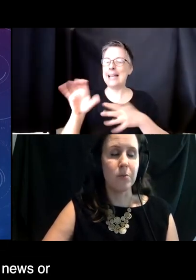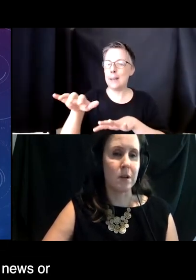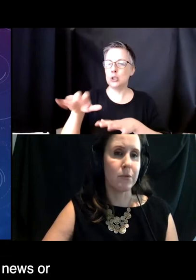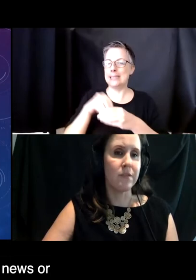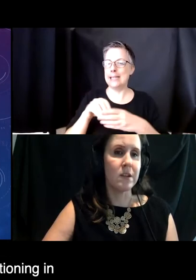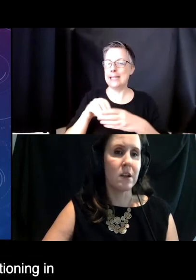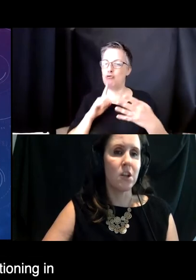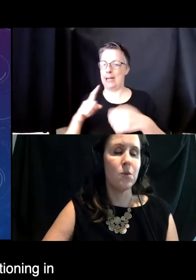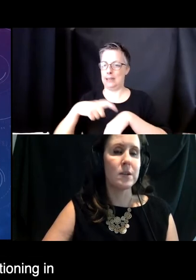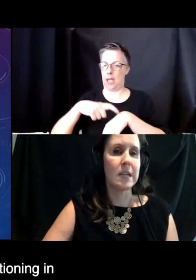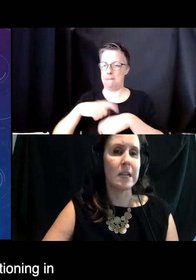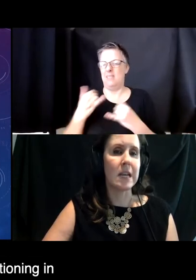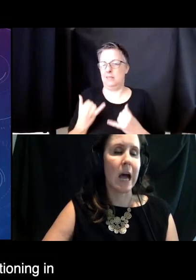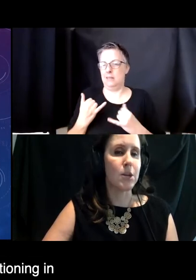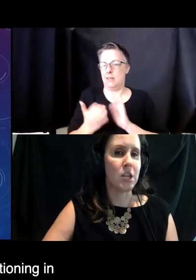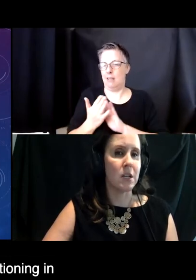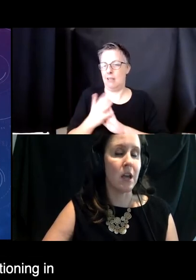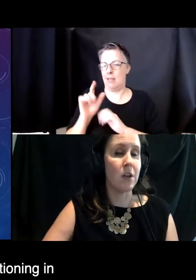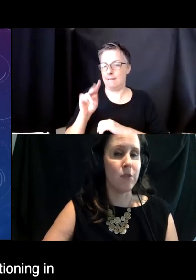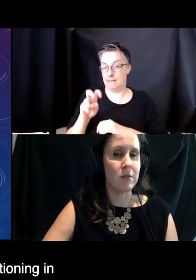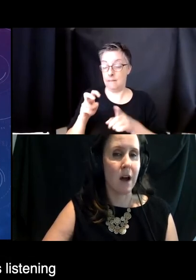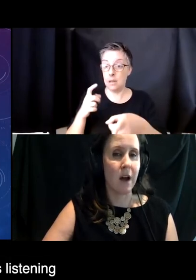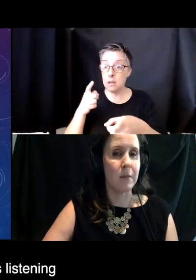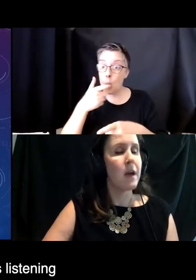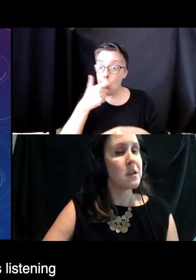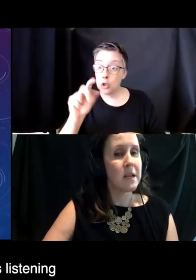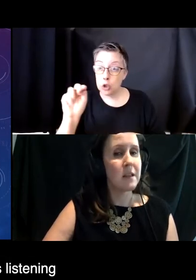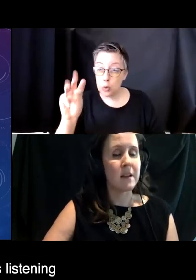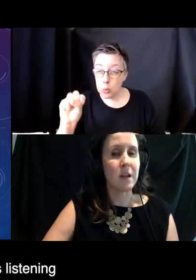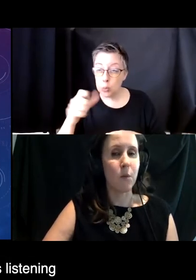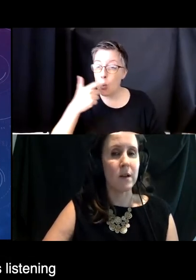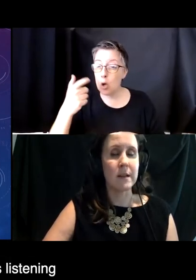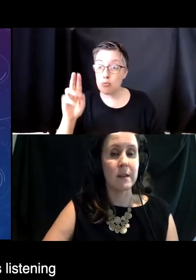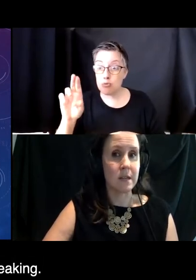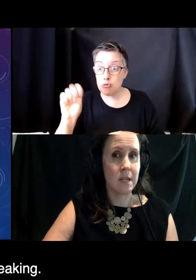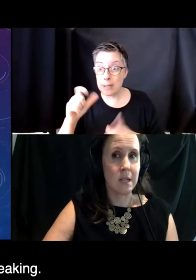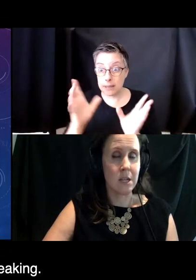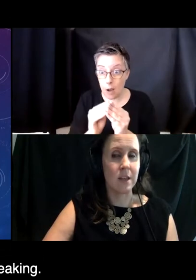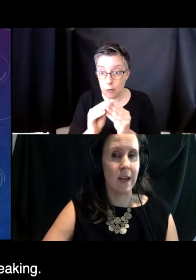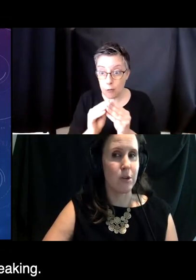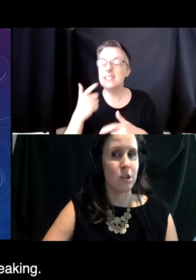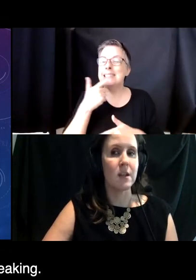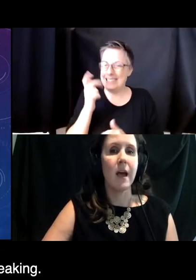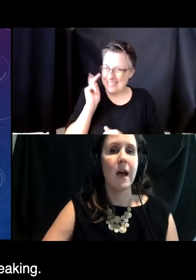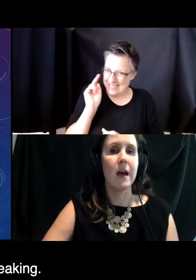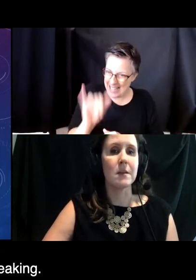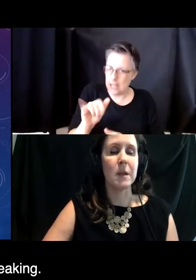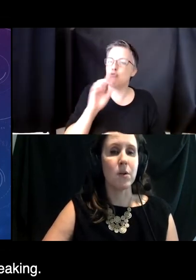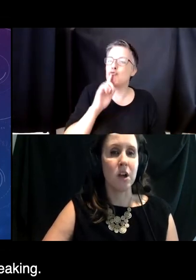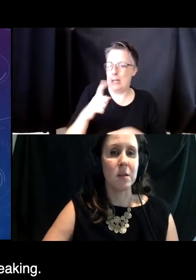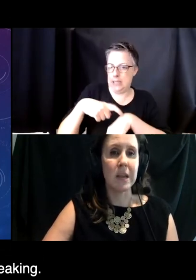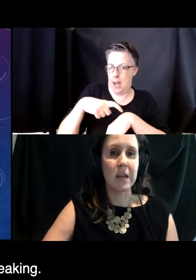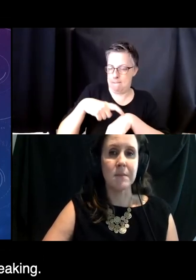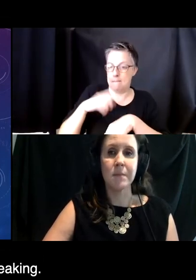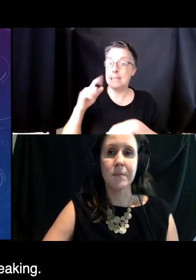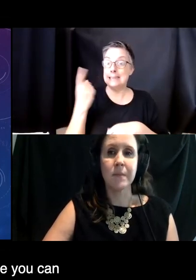news or press briefing, you are seeing captioning in real time, meaning that someone is listening to the caption as people